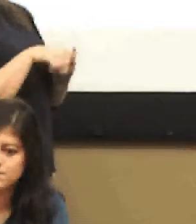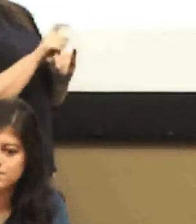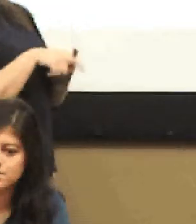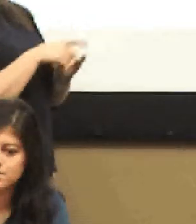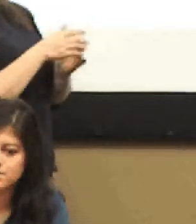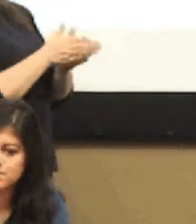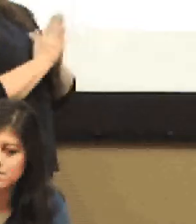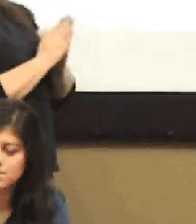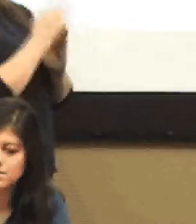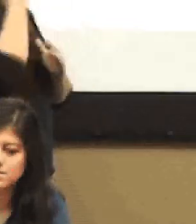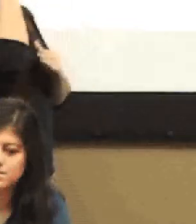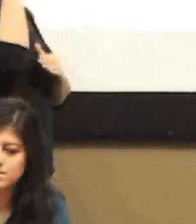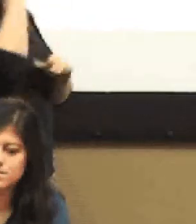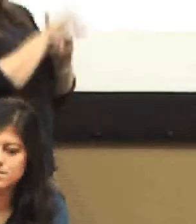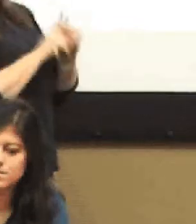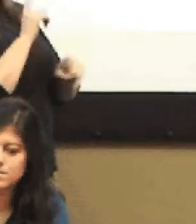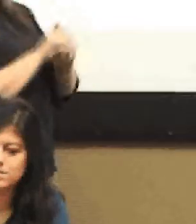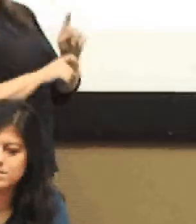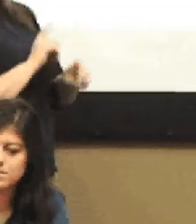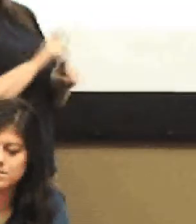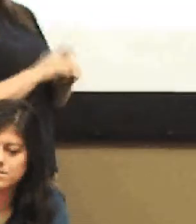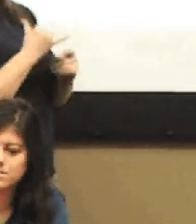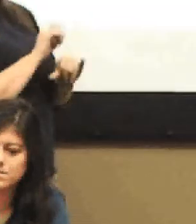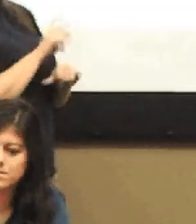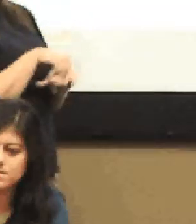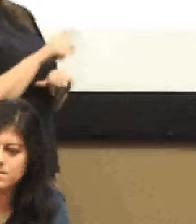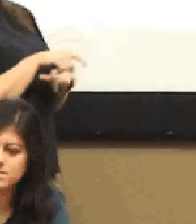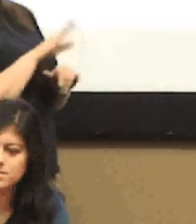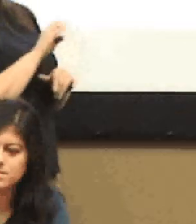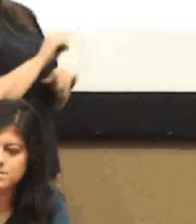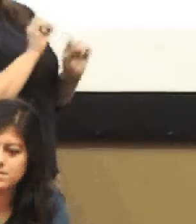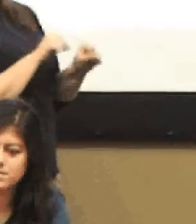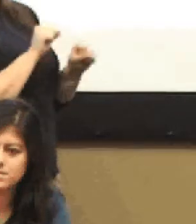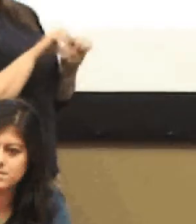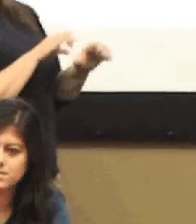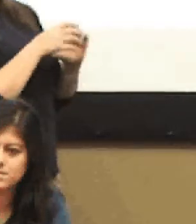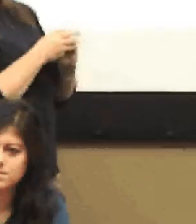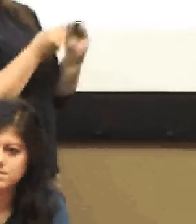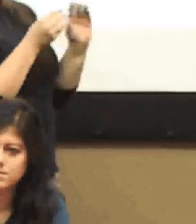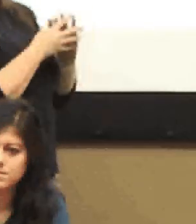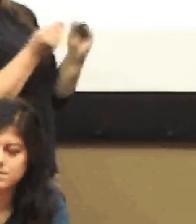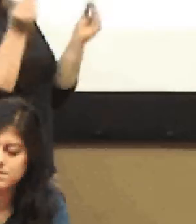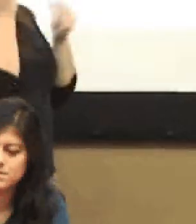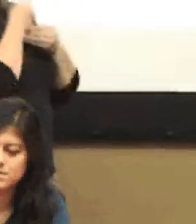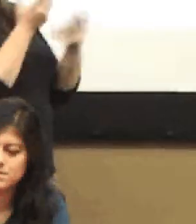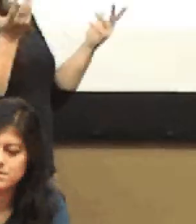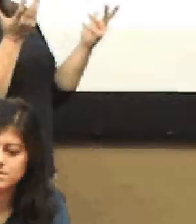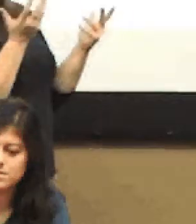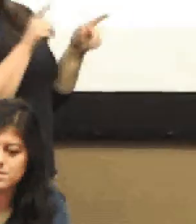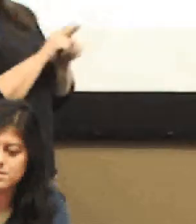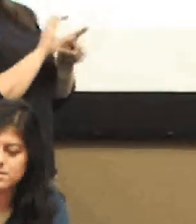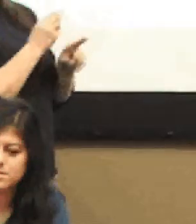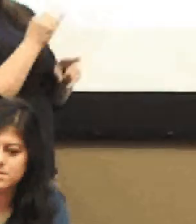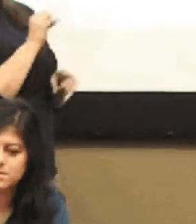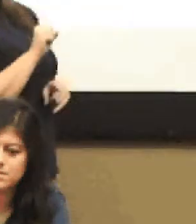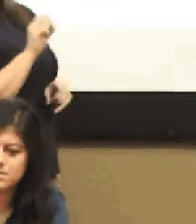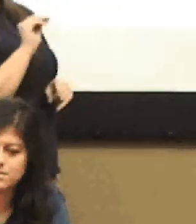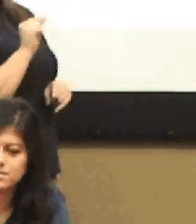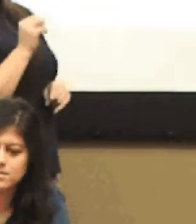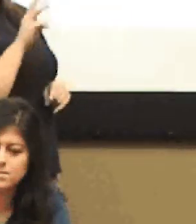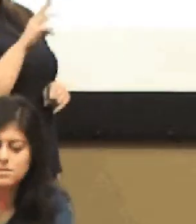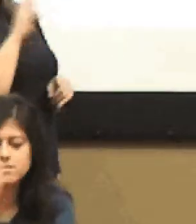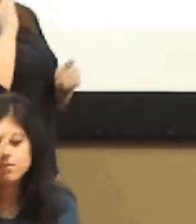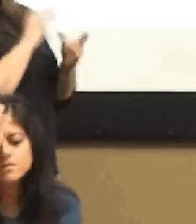ask intelligent questions, you still have to be able to do storytelling, as Chris and Matthew were